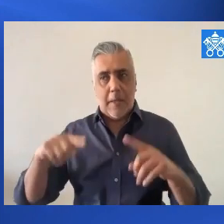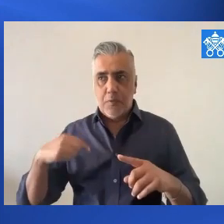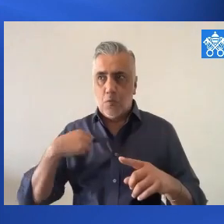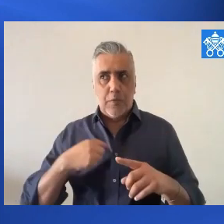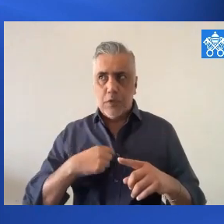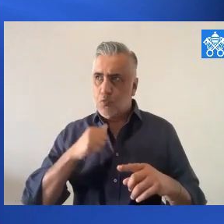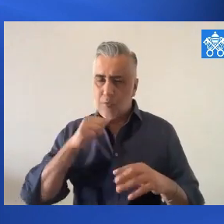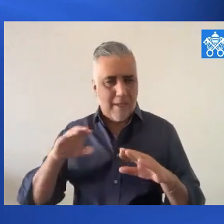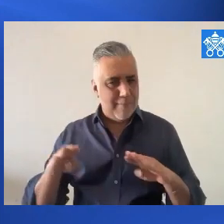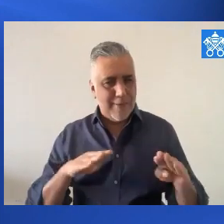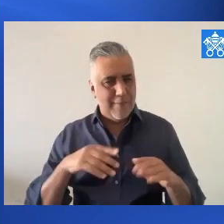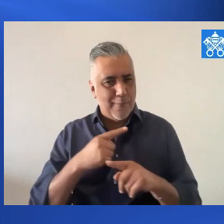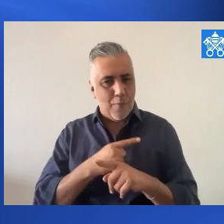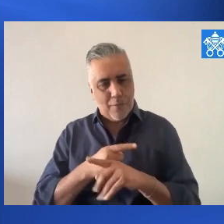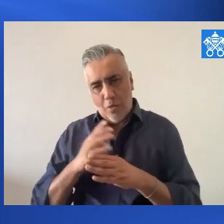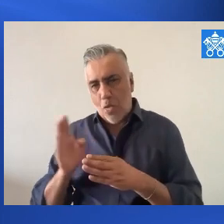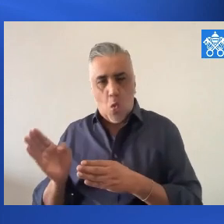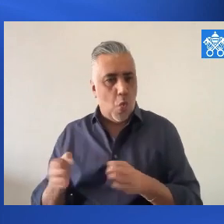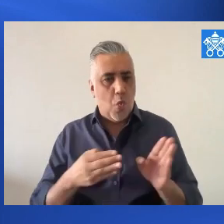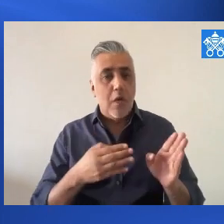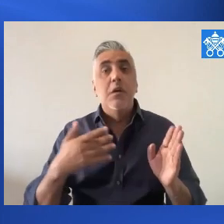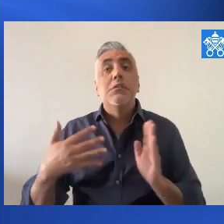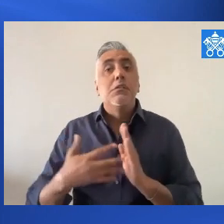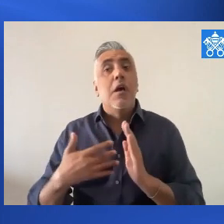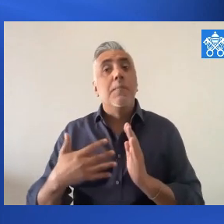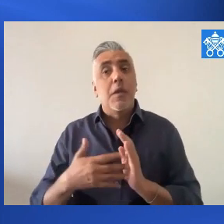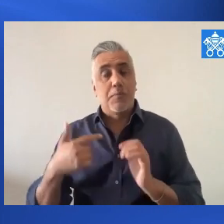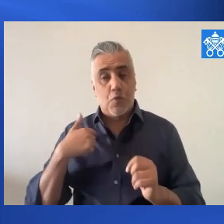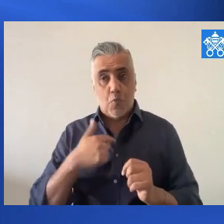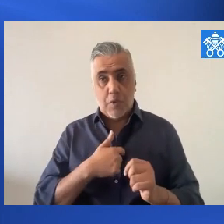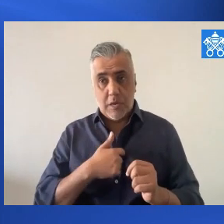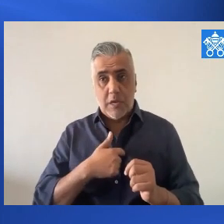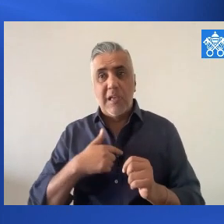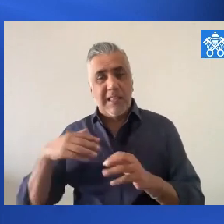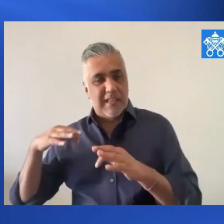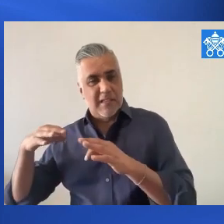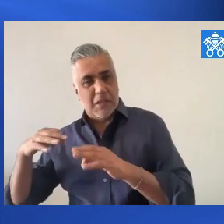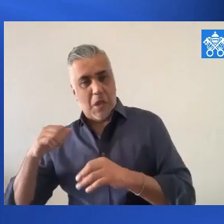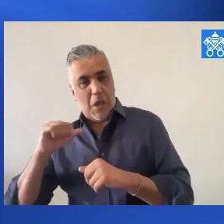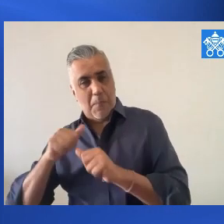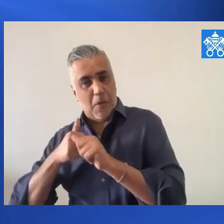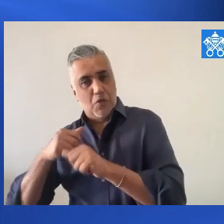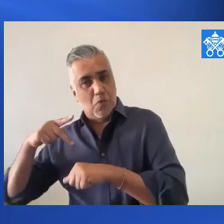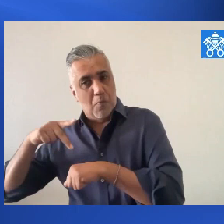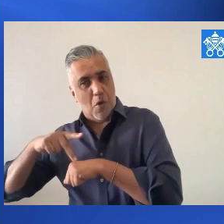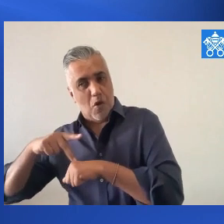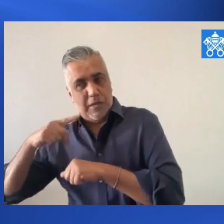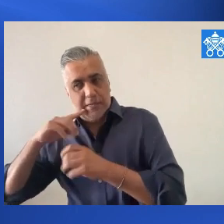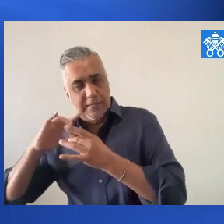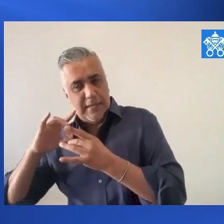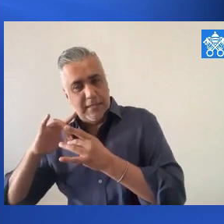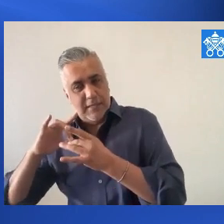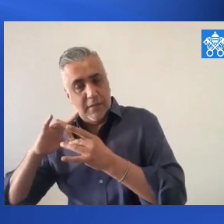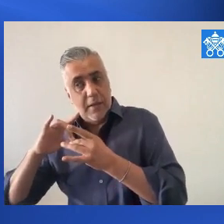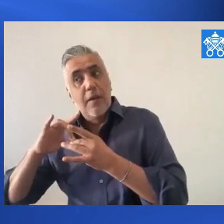Yet even when it happens, we do not always act accordingly. How many times have we, too, had the experience described by